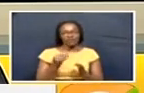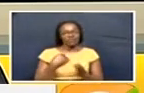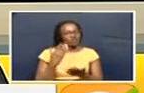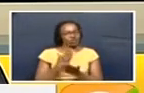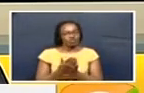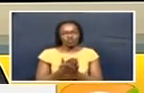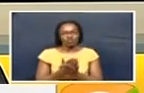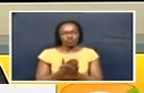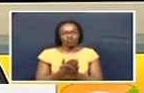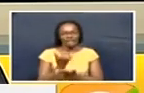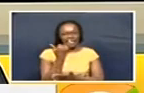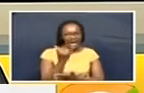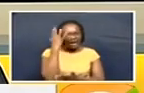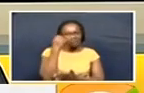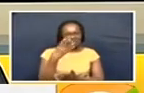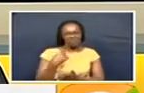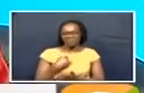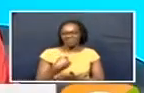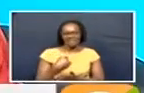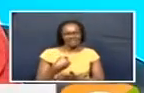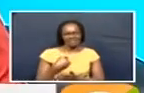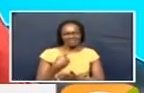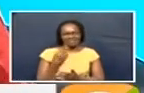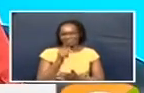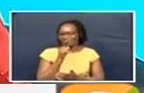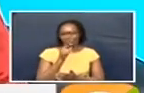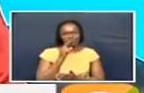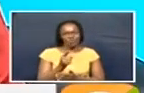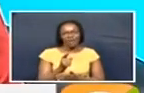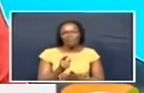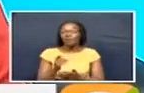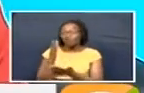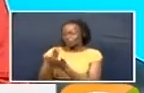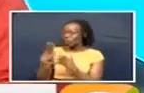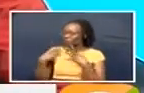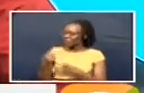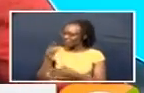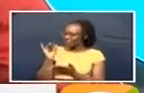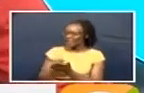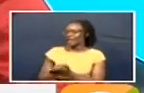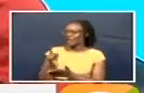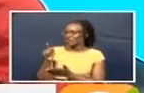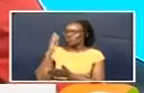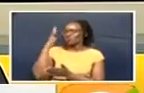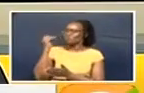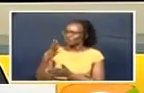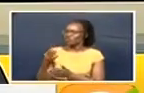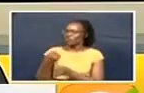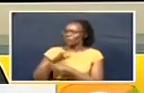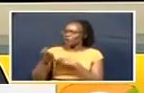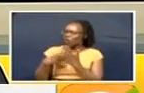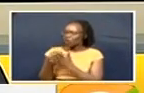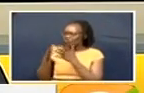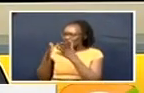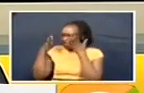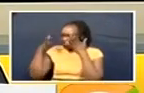people. I don't think of myself your billboard, like I said, people say that is actually a traffic hazard for the gentlemen. The Kenyans